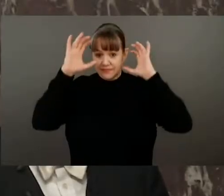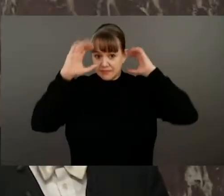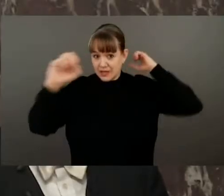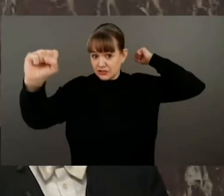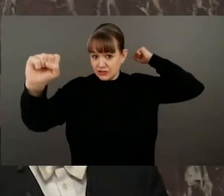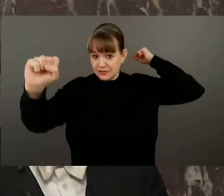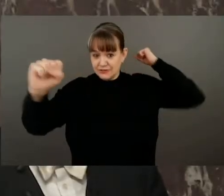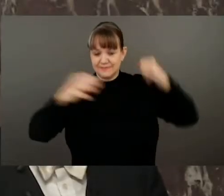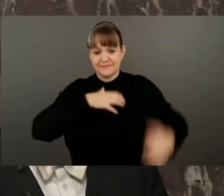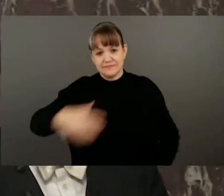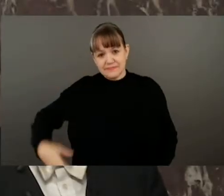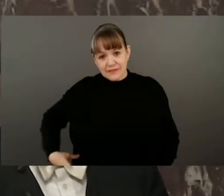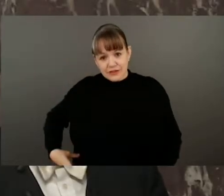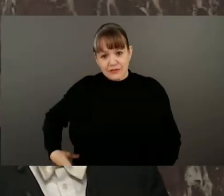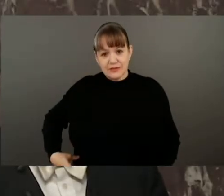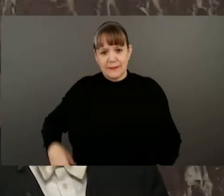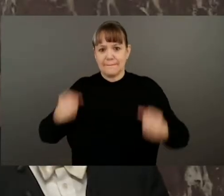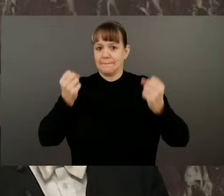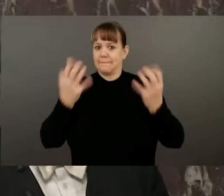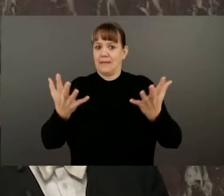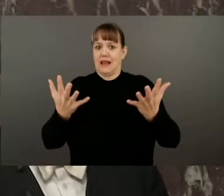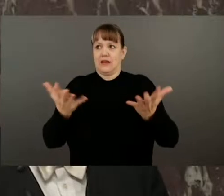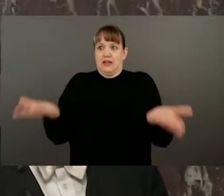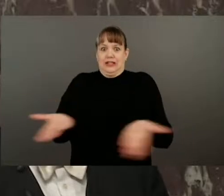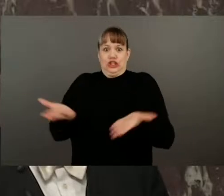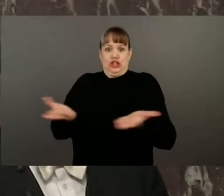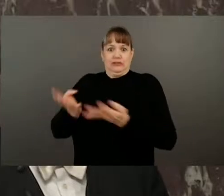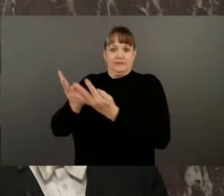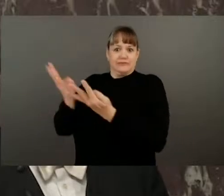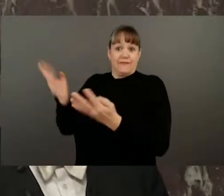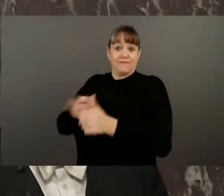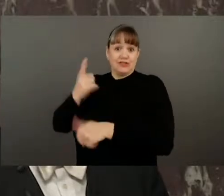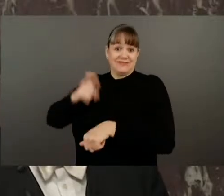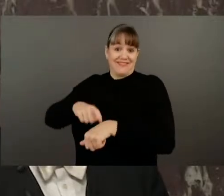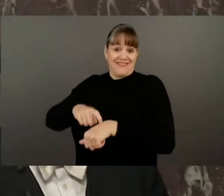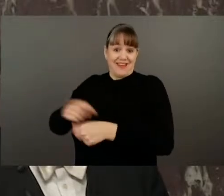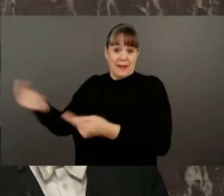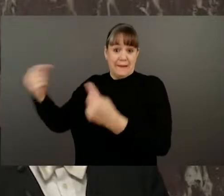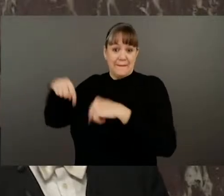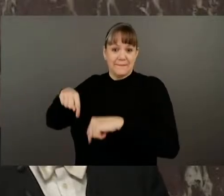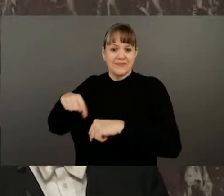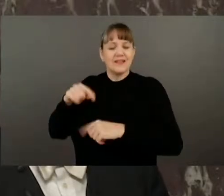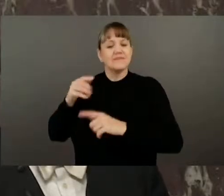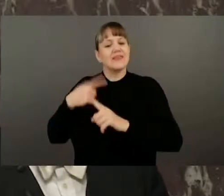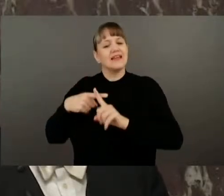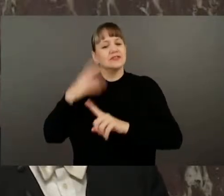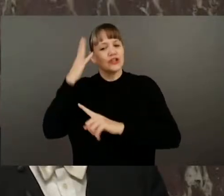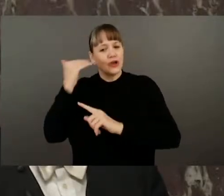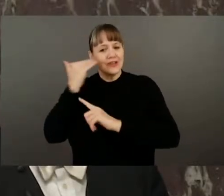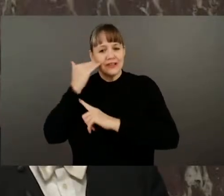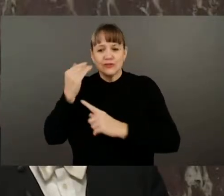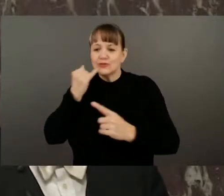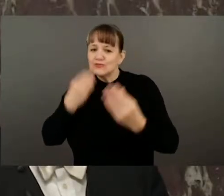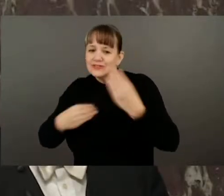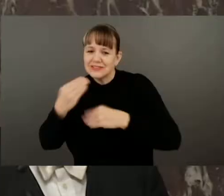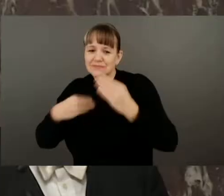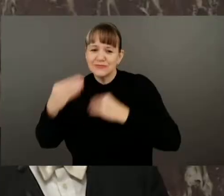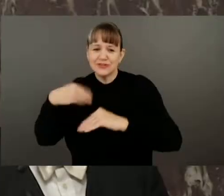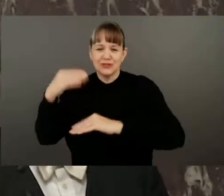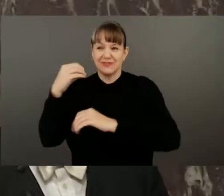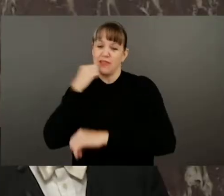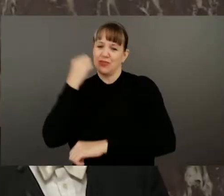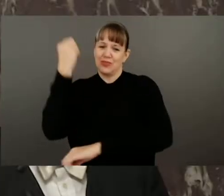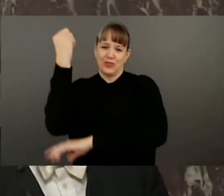Legislature and for the Korean reception at noon. And they all have made significant contribution to richness of